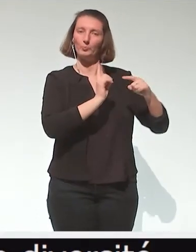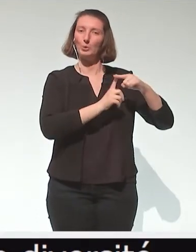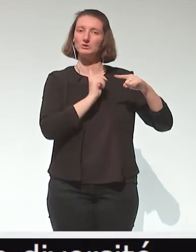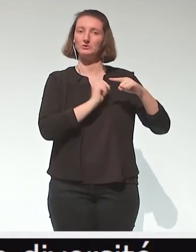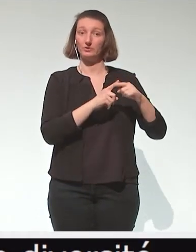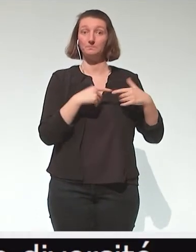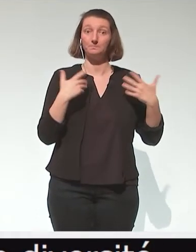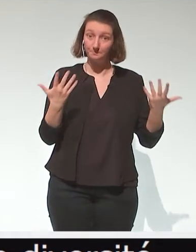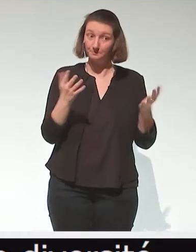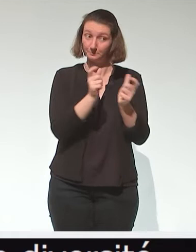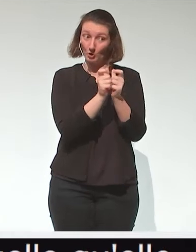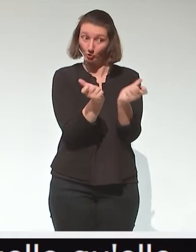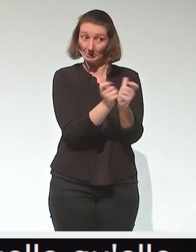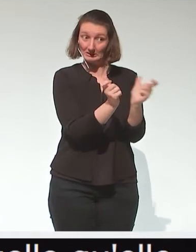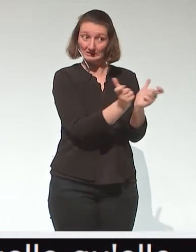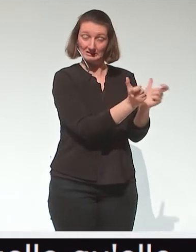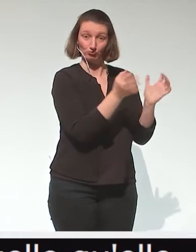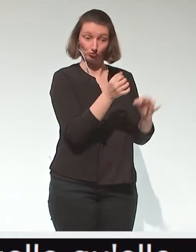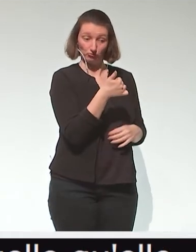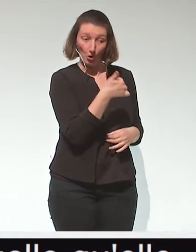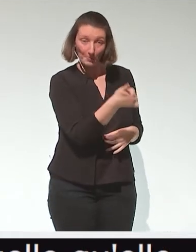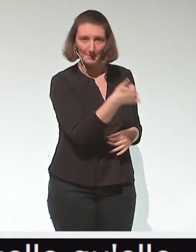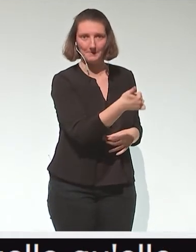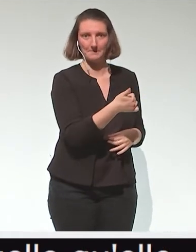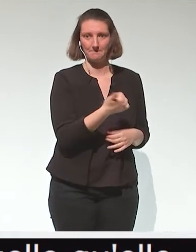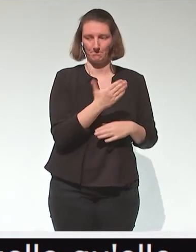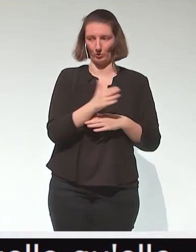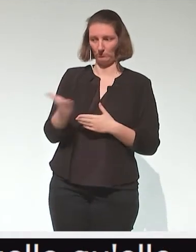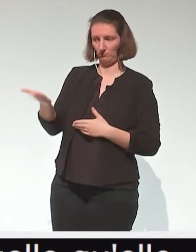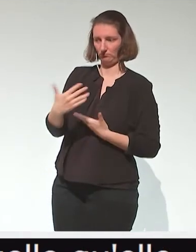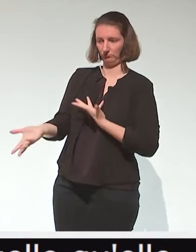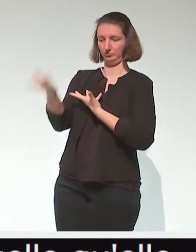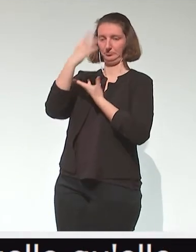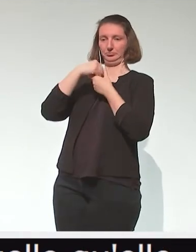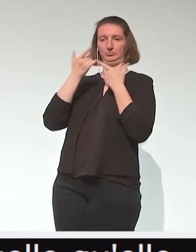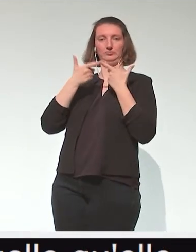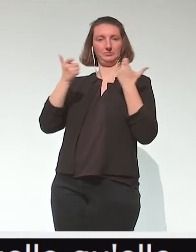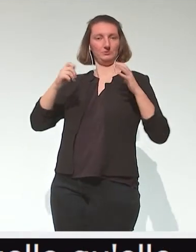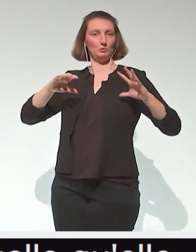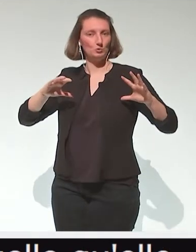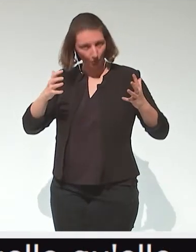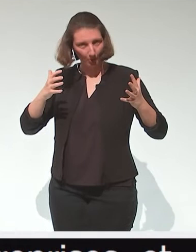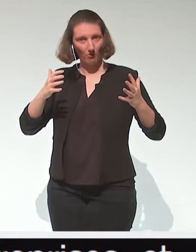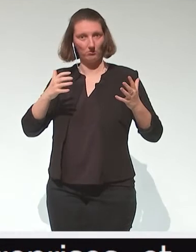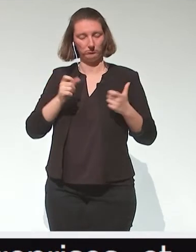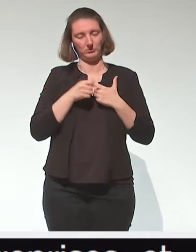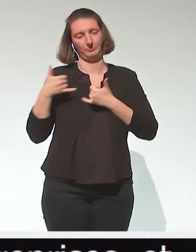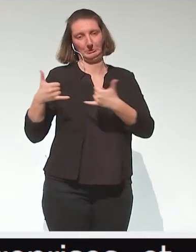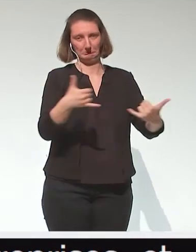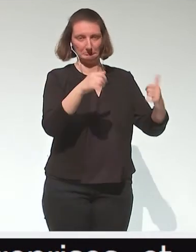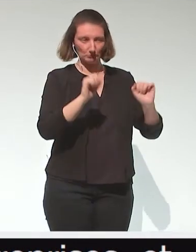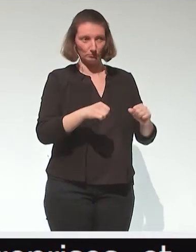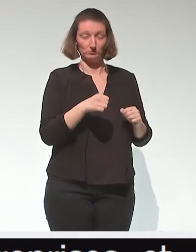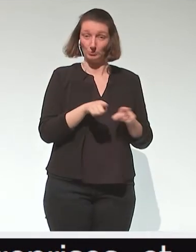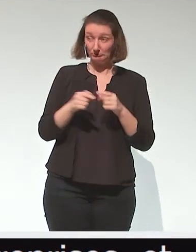I think we move into good direction. However, I would like to finish by saying